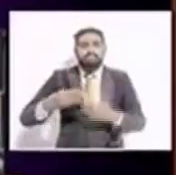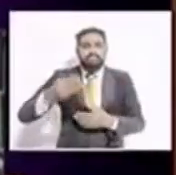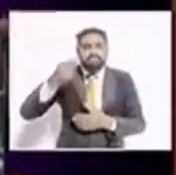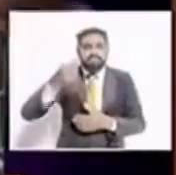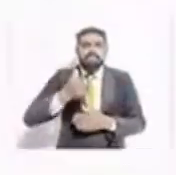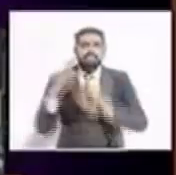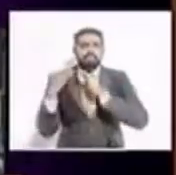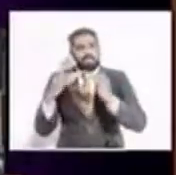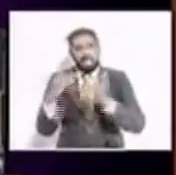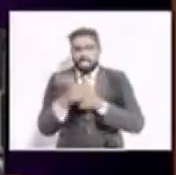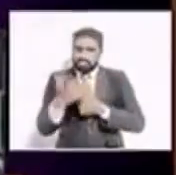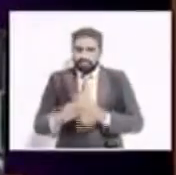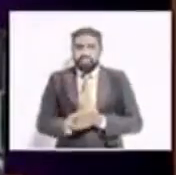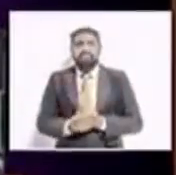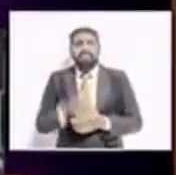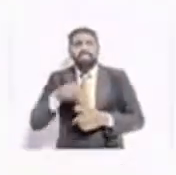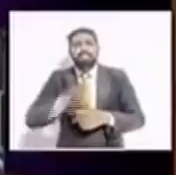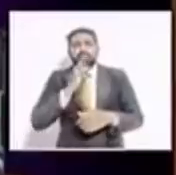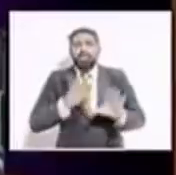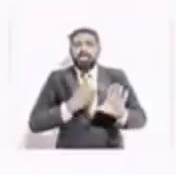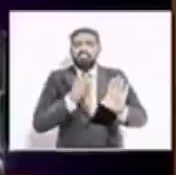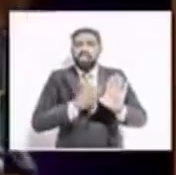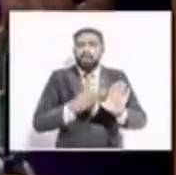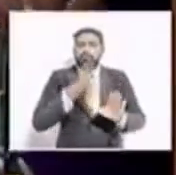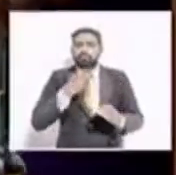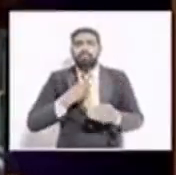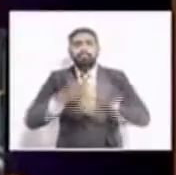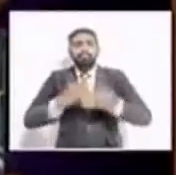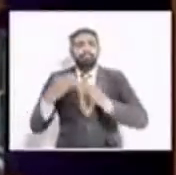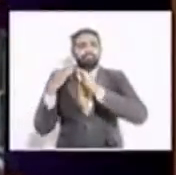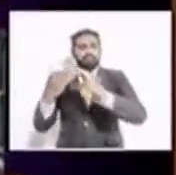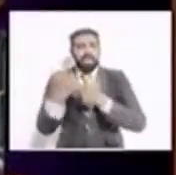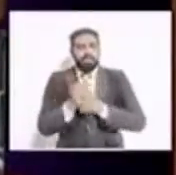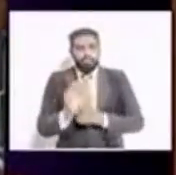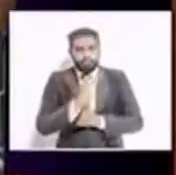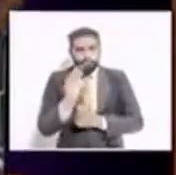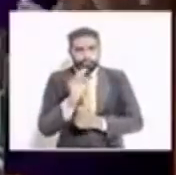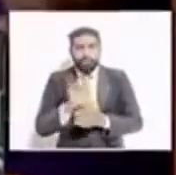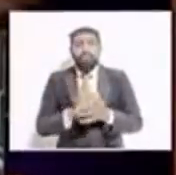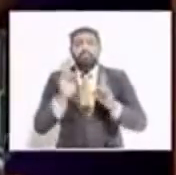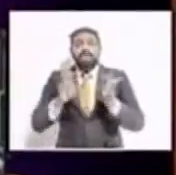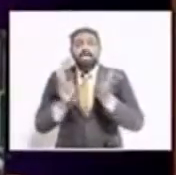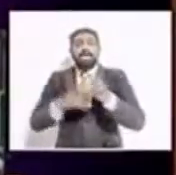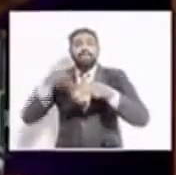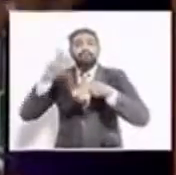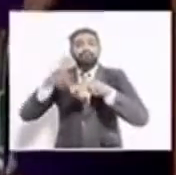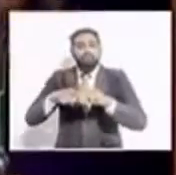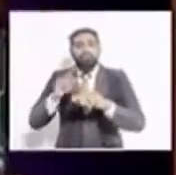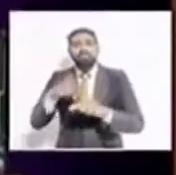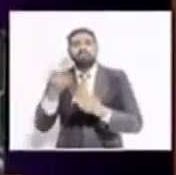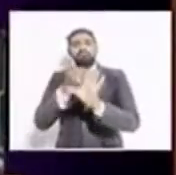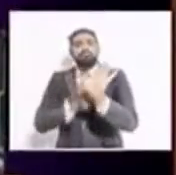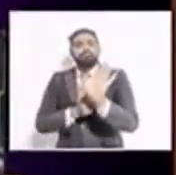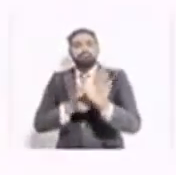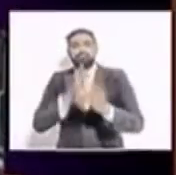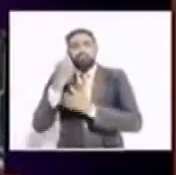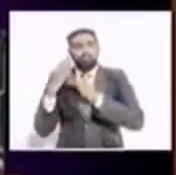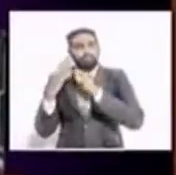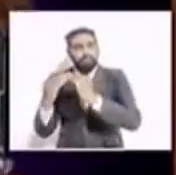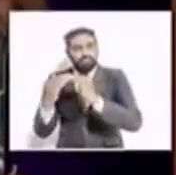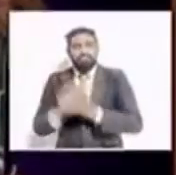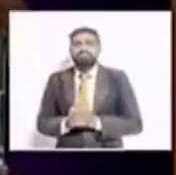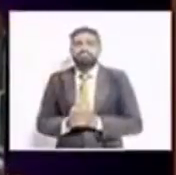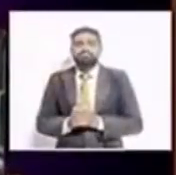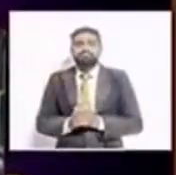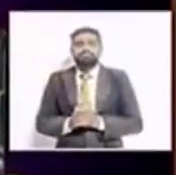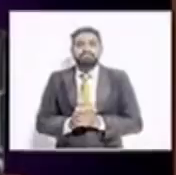factory as well. Similarly, companies like New Fortress, through Yuga Dhanavi, started getting involved in the fuel and gas trades.